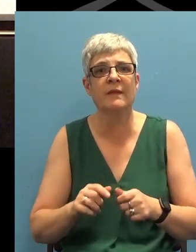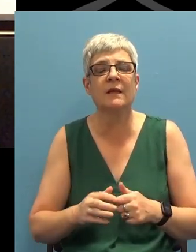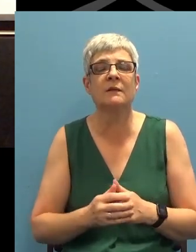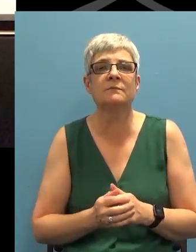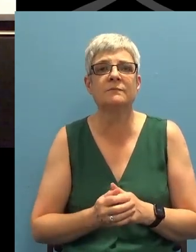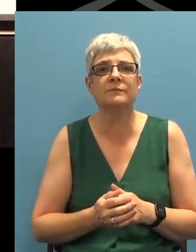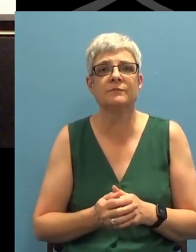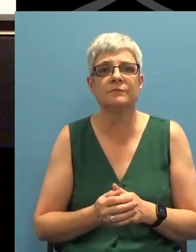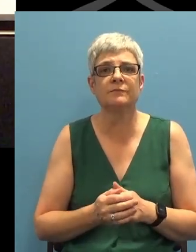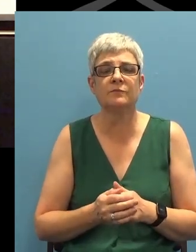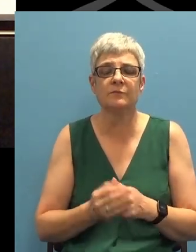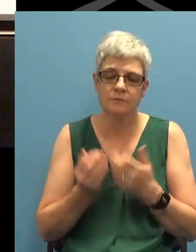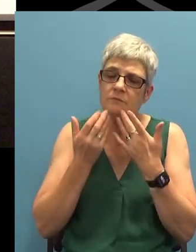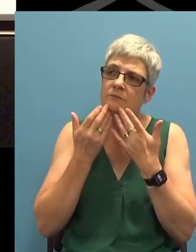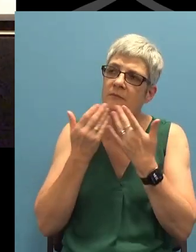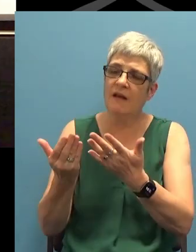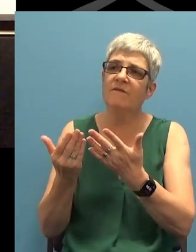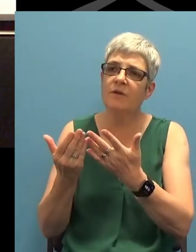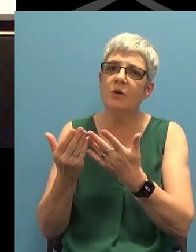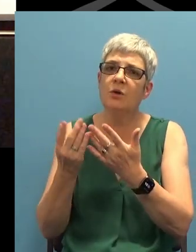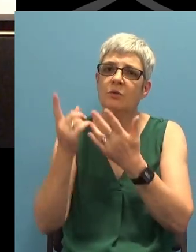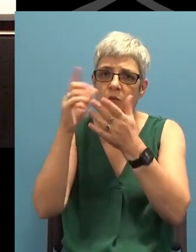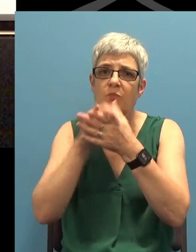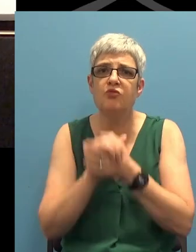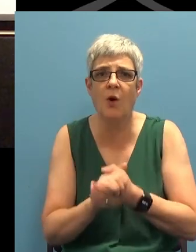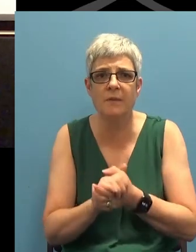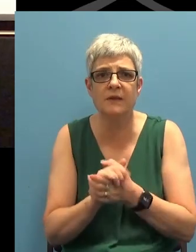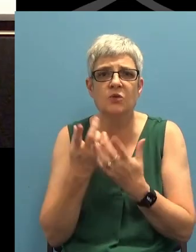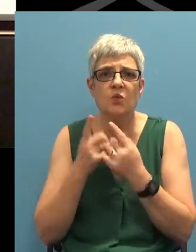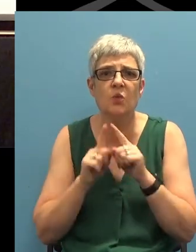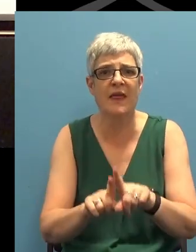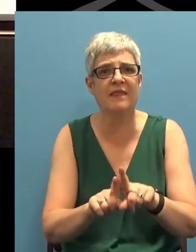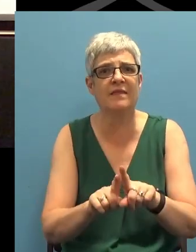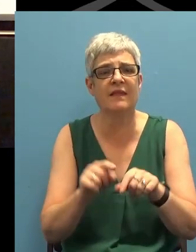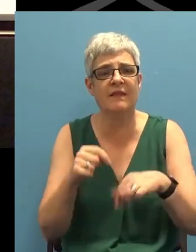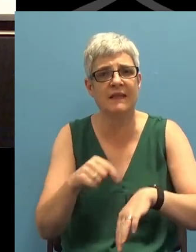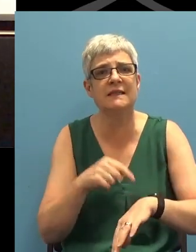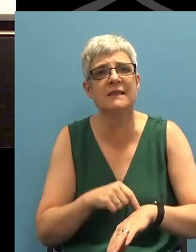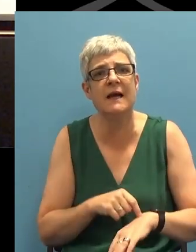We are thankful that you promise that you are with us in this time,